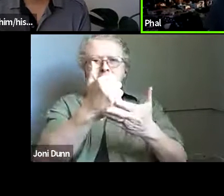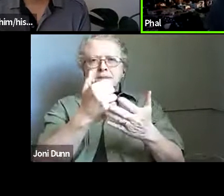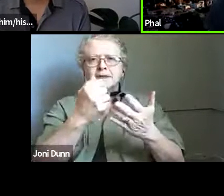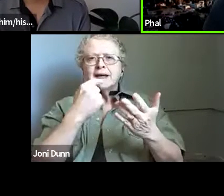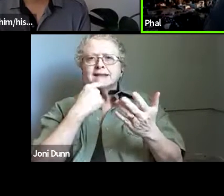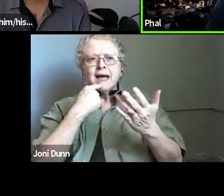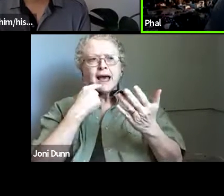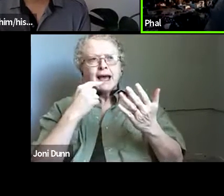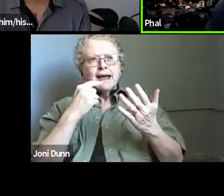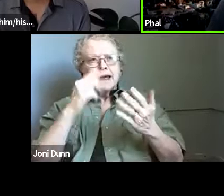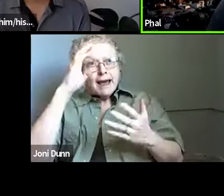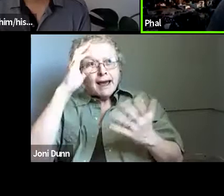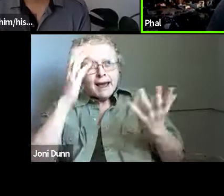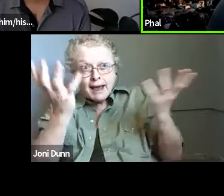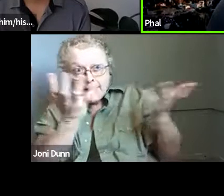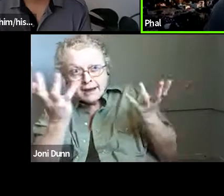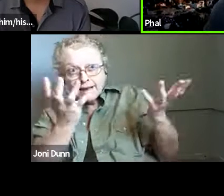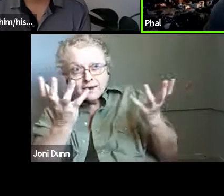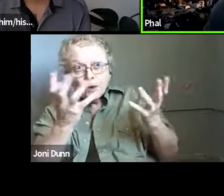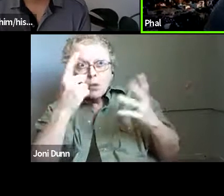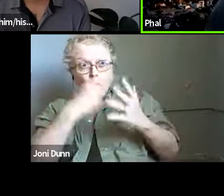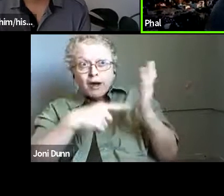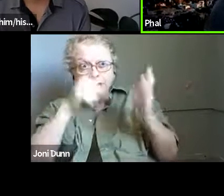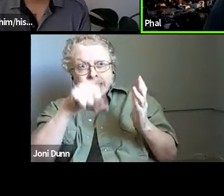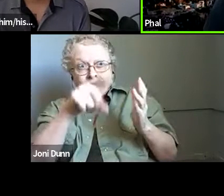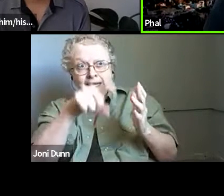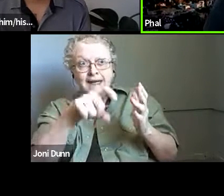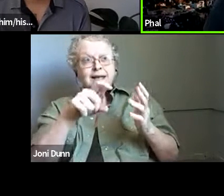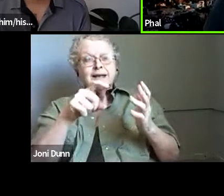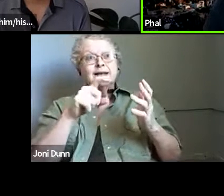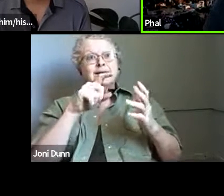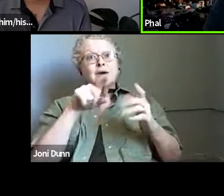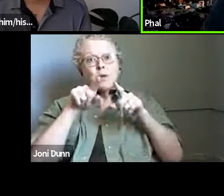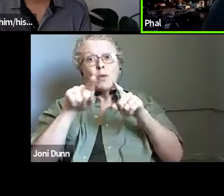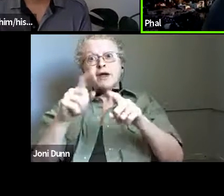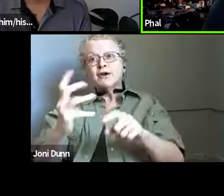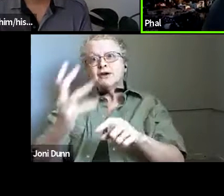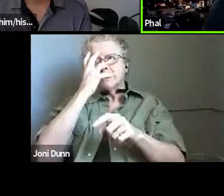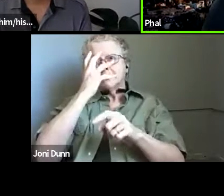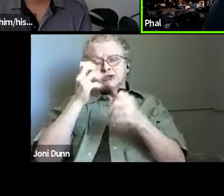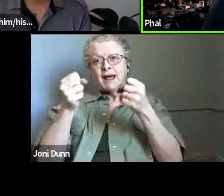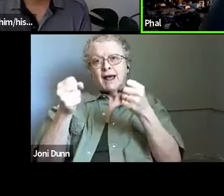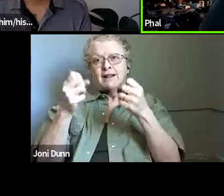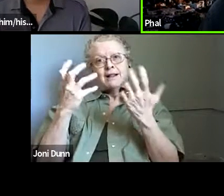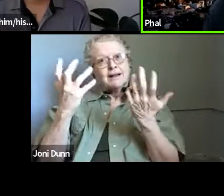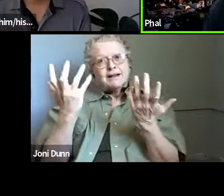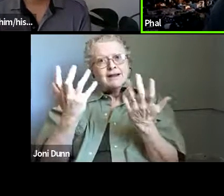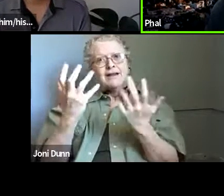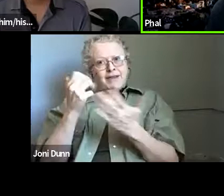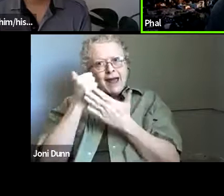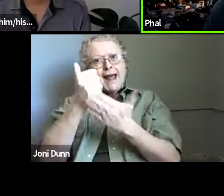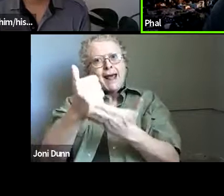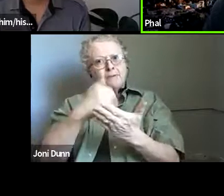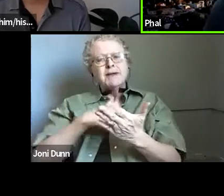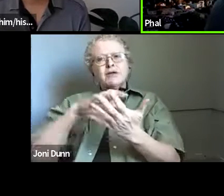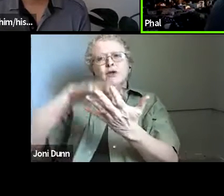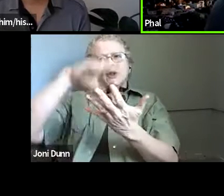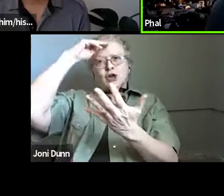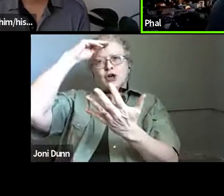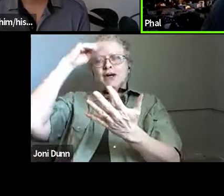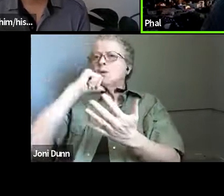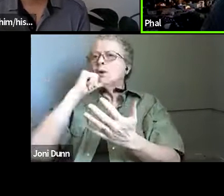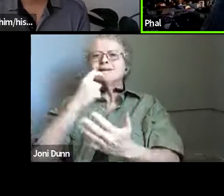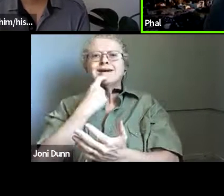you know, like, what do you need? How can we help you this time while you're incarcerated? You know, those are the things that helped me to learn. It wasn't the concrete and the rebar. It wasn't sitting